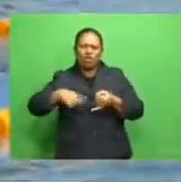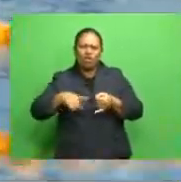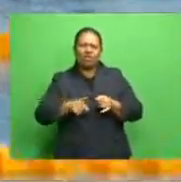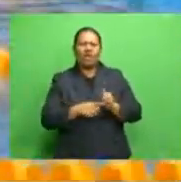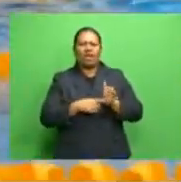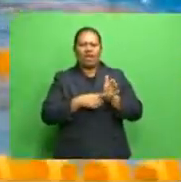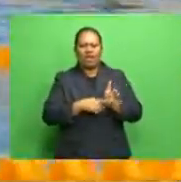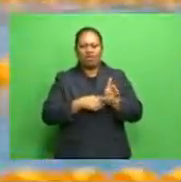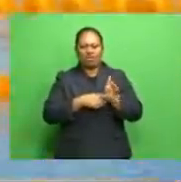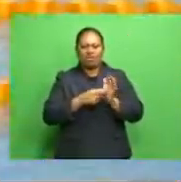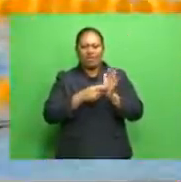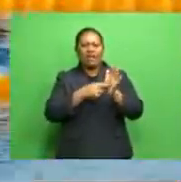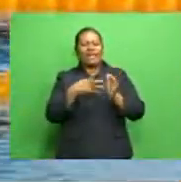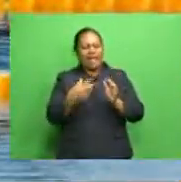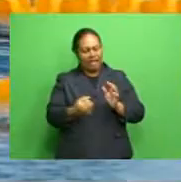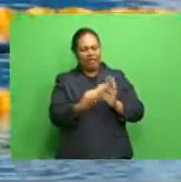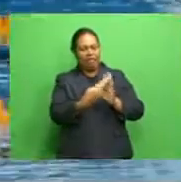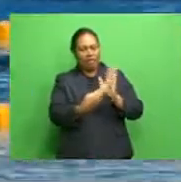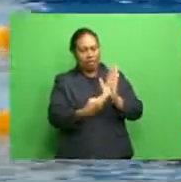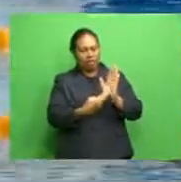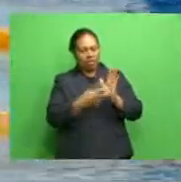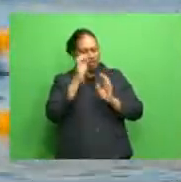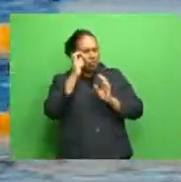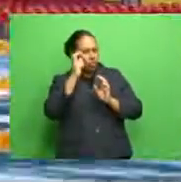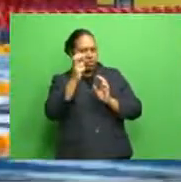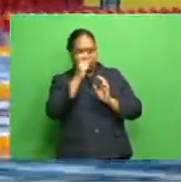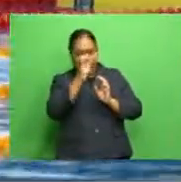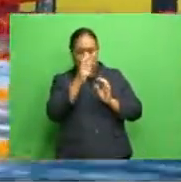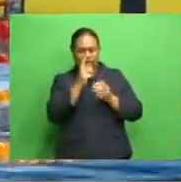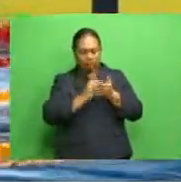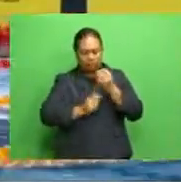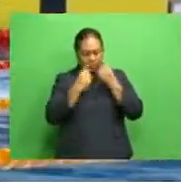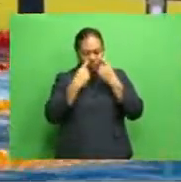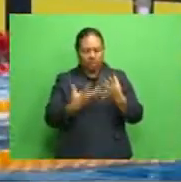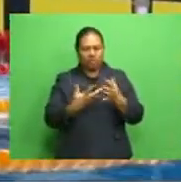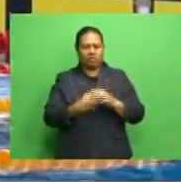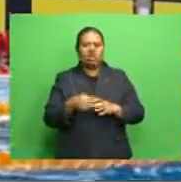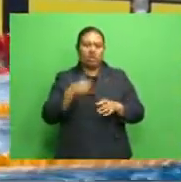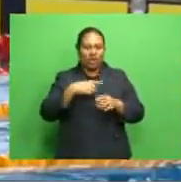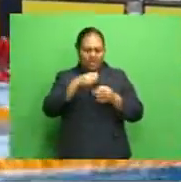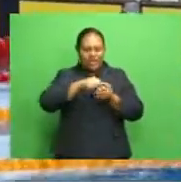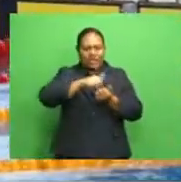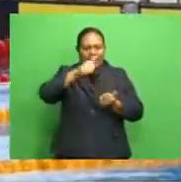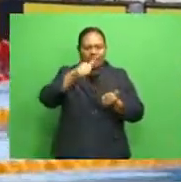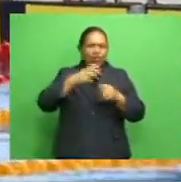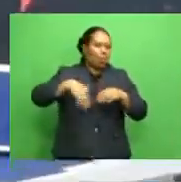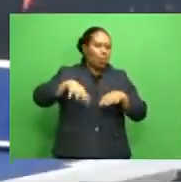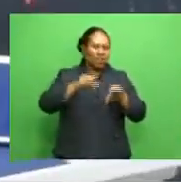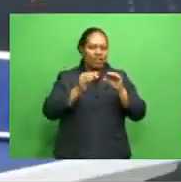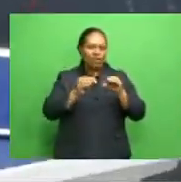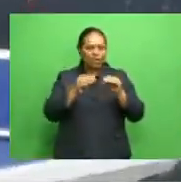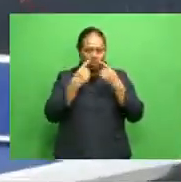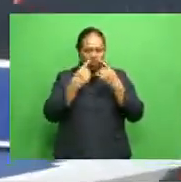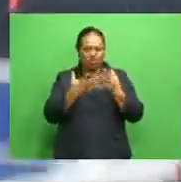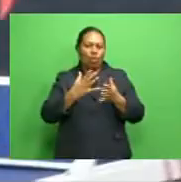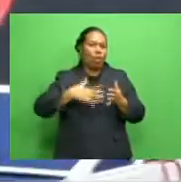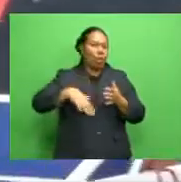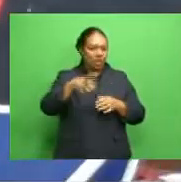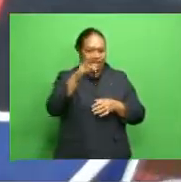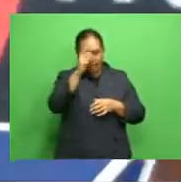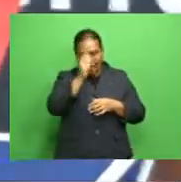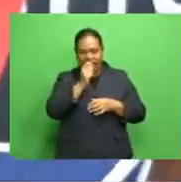but there are still restrictions in place. They include the requirement for a certified coach to be present at every club's training